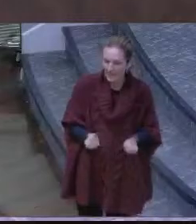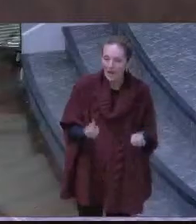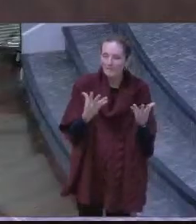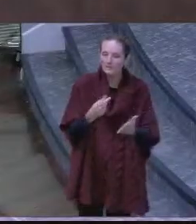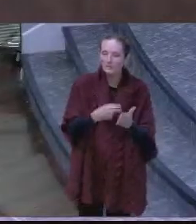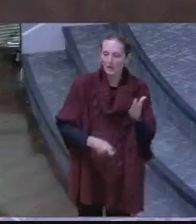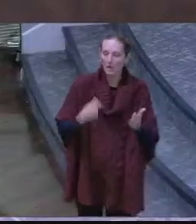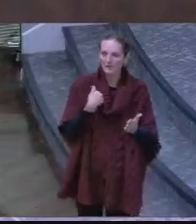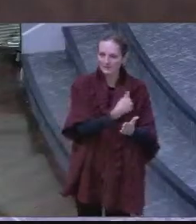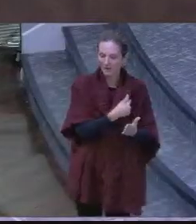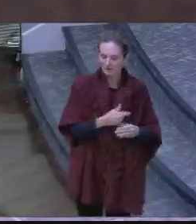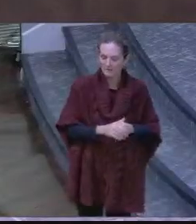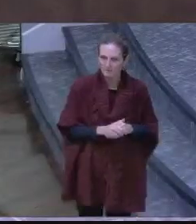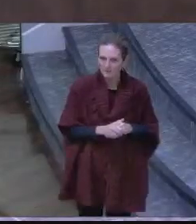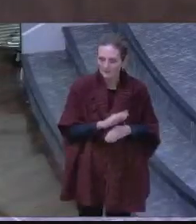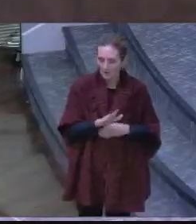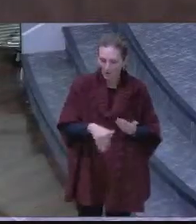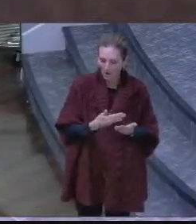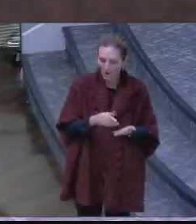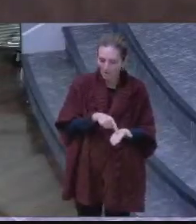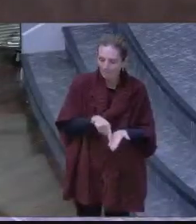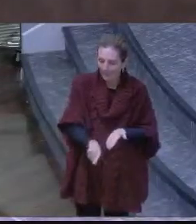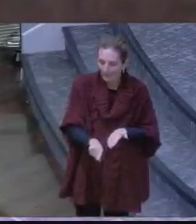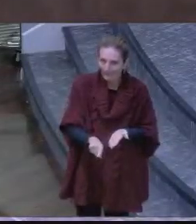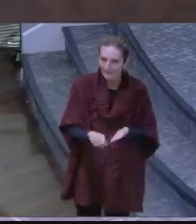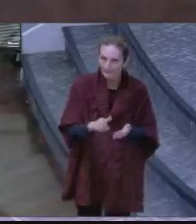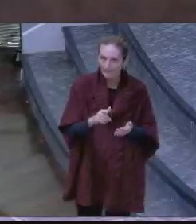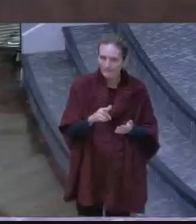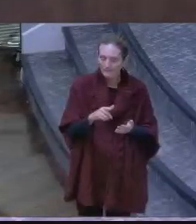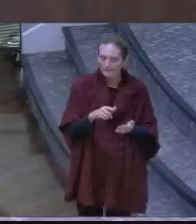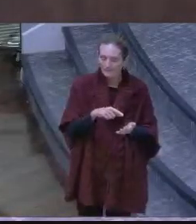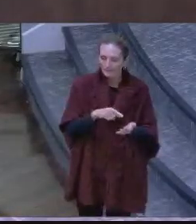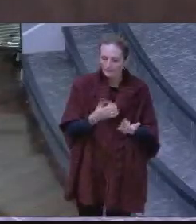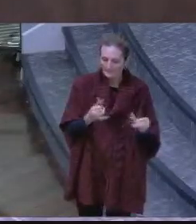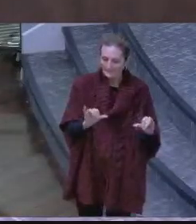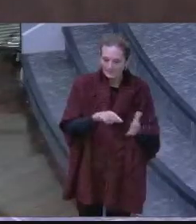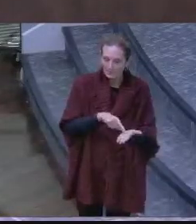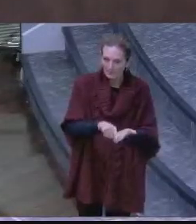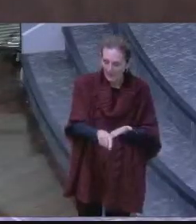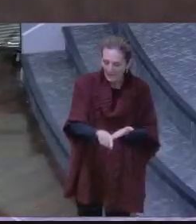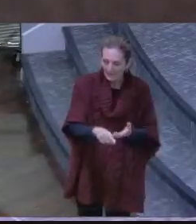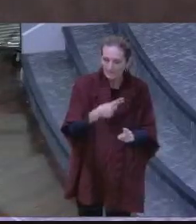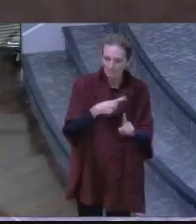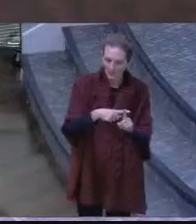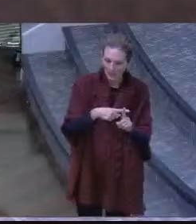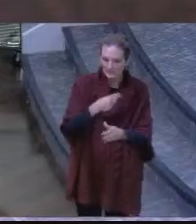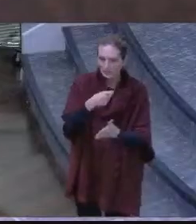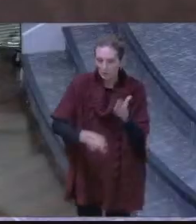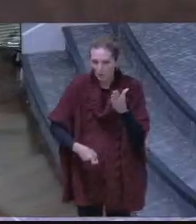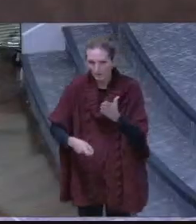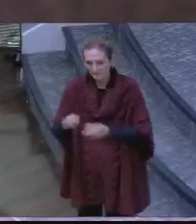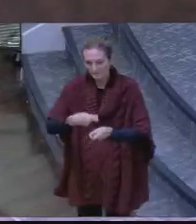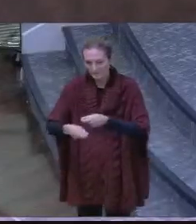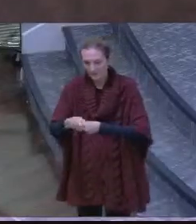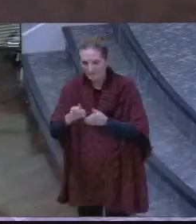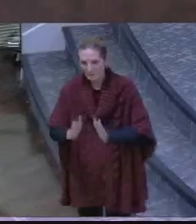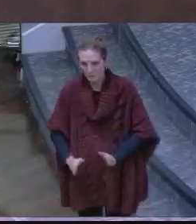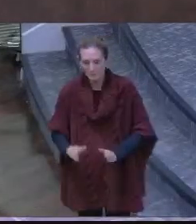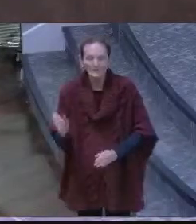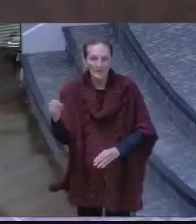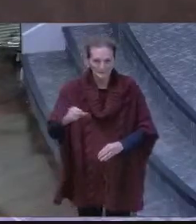Are they all paid absences to employees plus the cost of the substitutes?